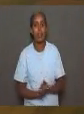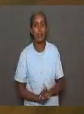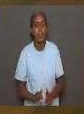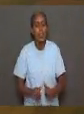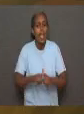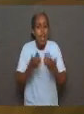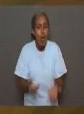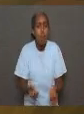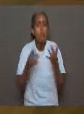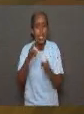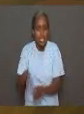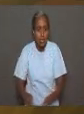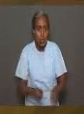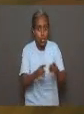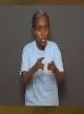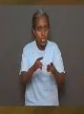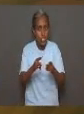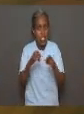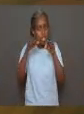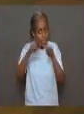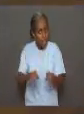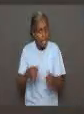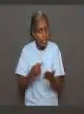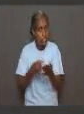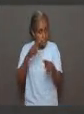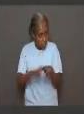How many ways can they sit?